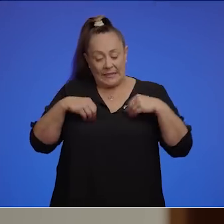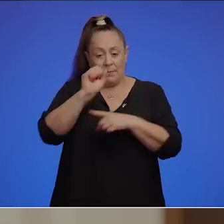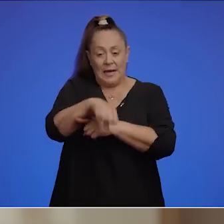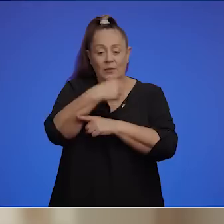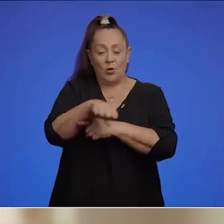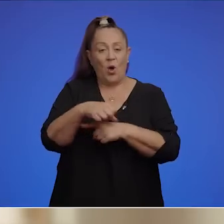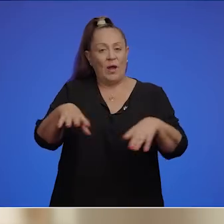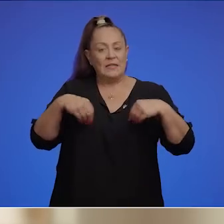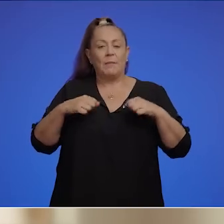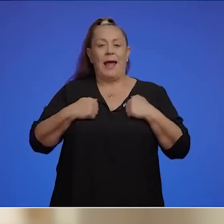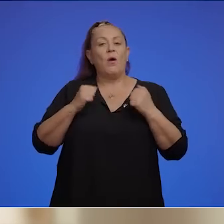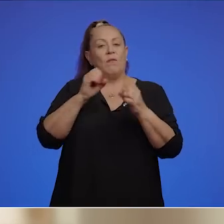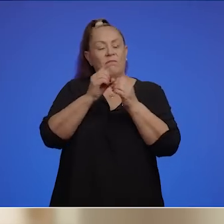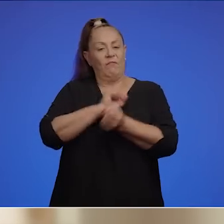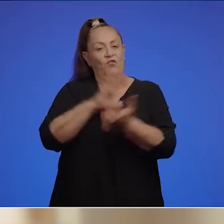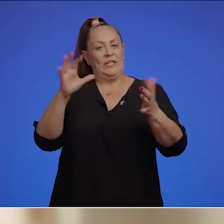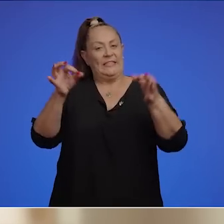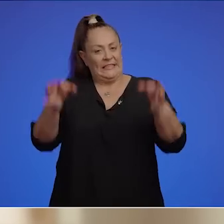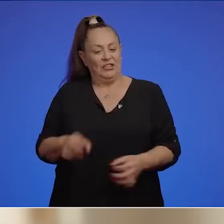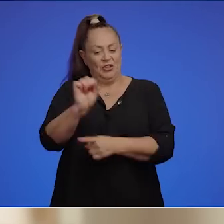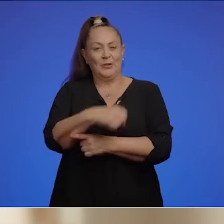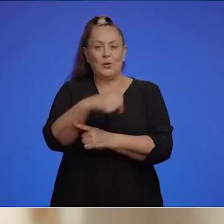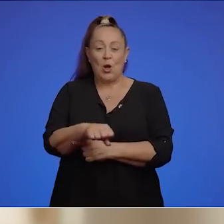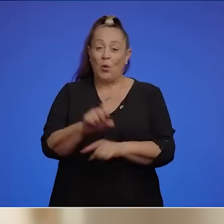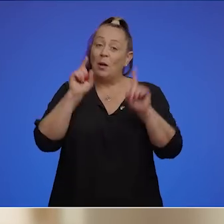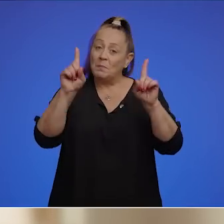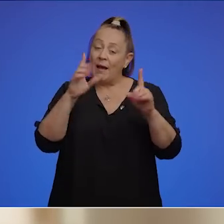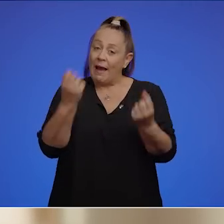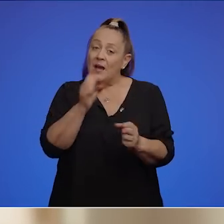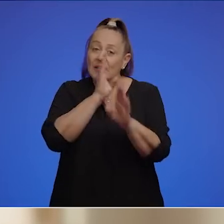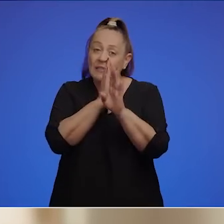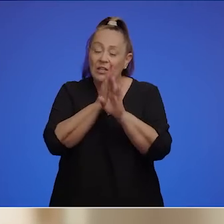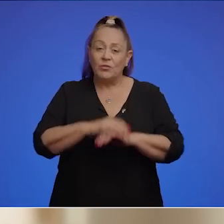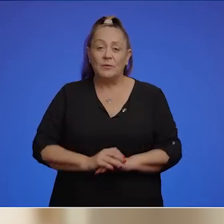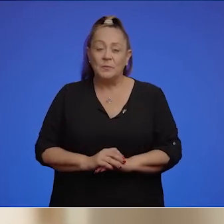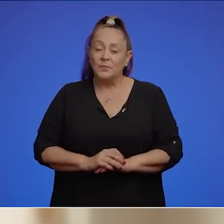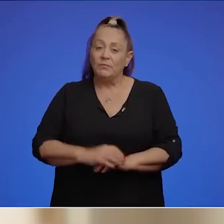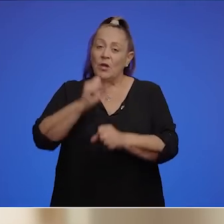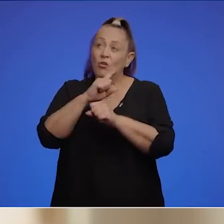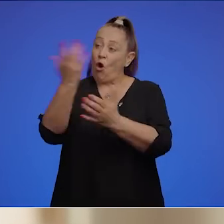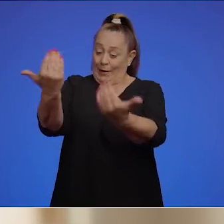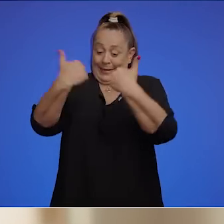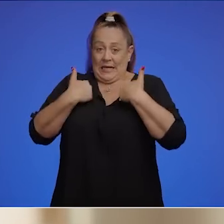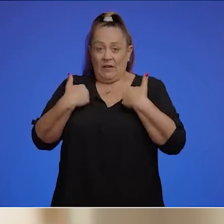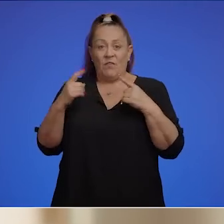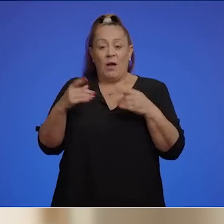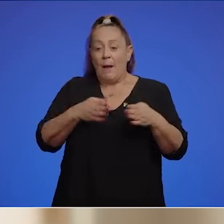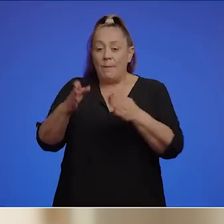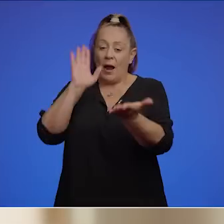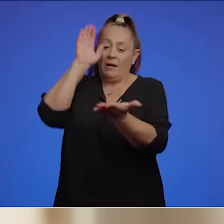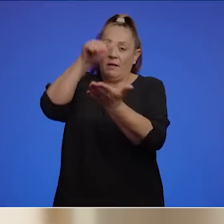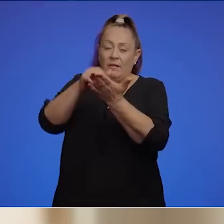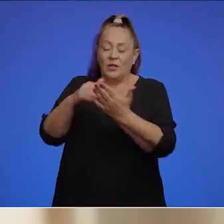decision. But this is the secret. Our God-given vocation is the path to our